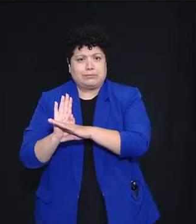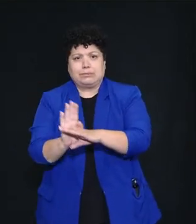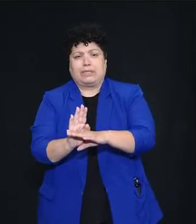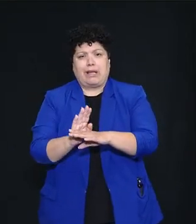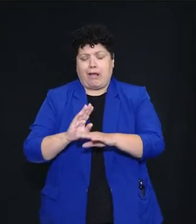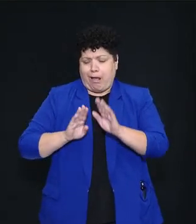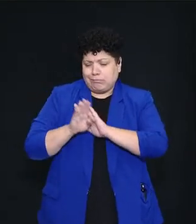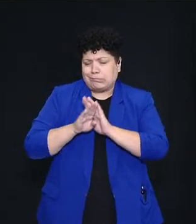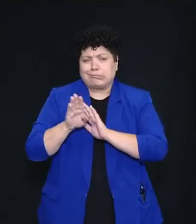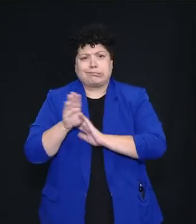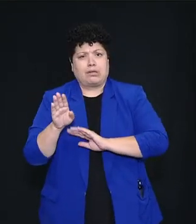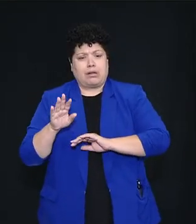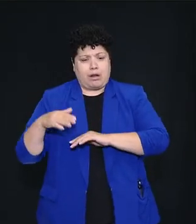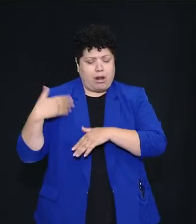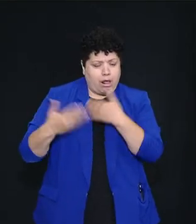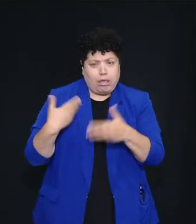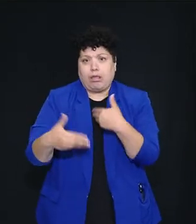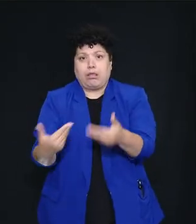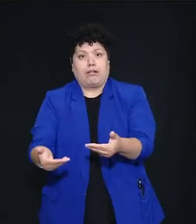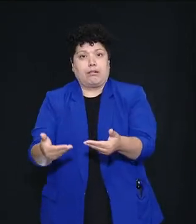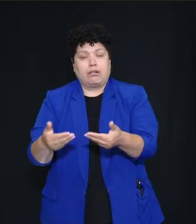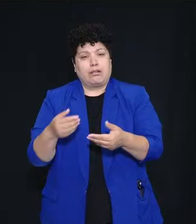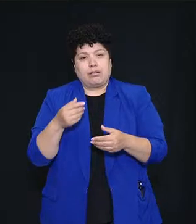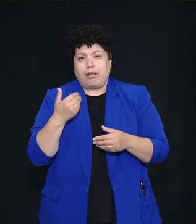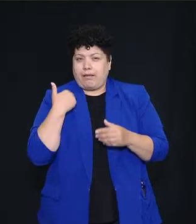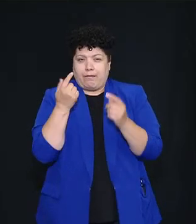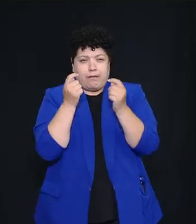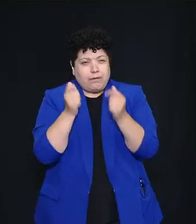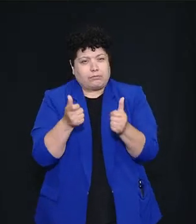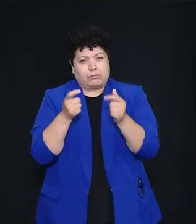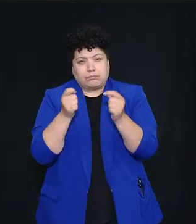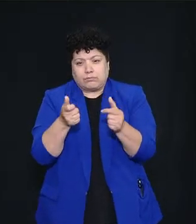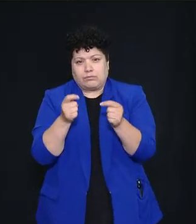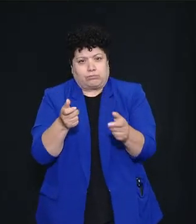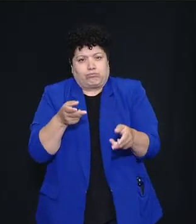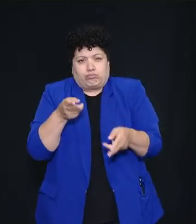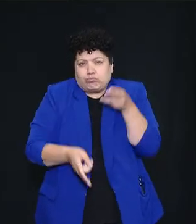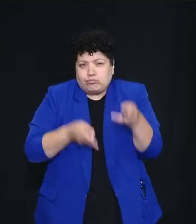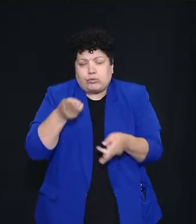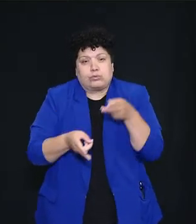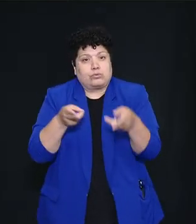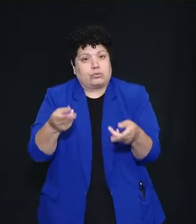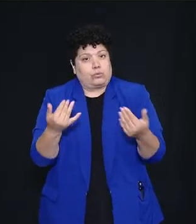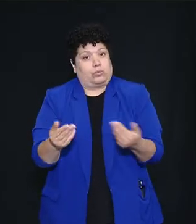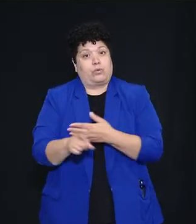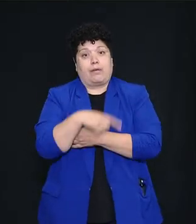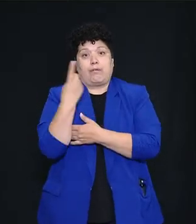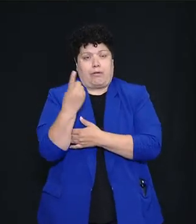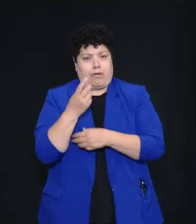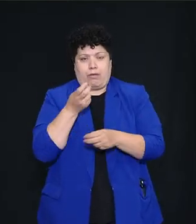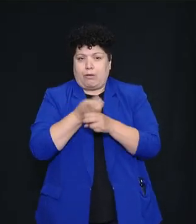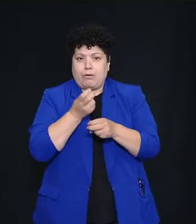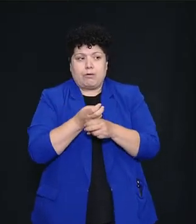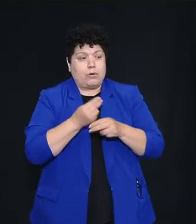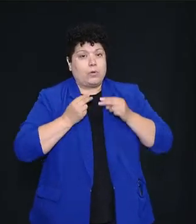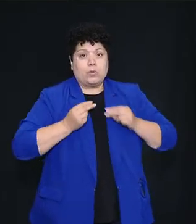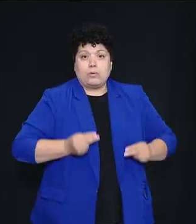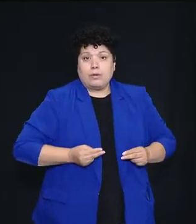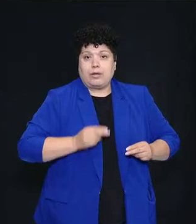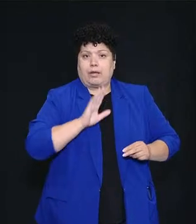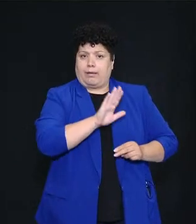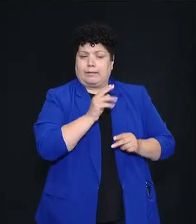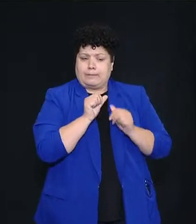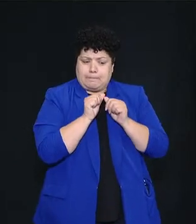world, marked by a constant rapidification, which makes difficult a truly human, sustainable,